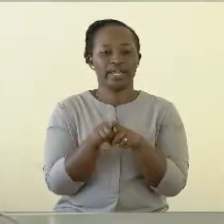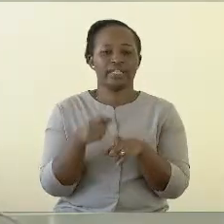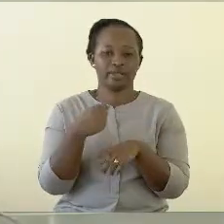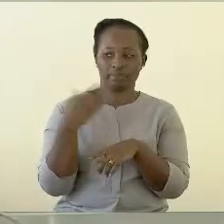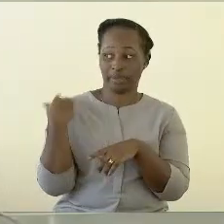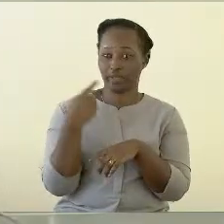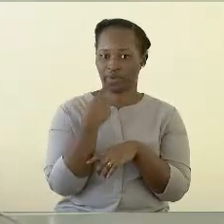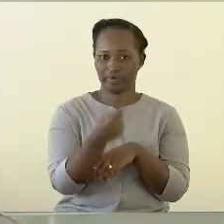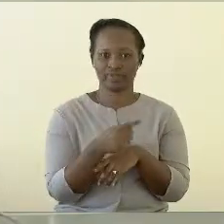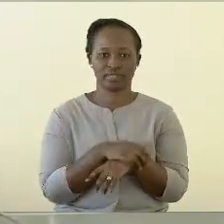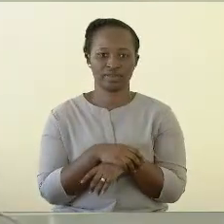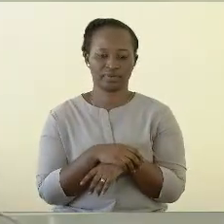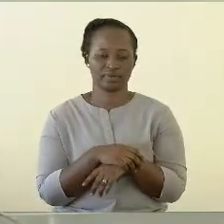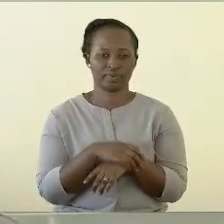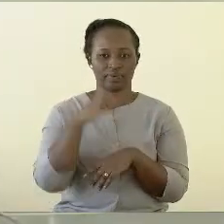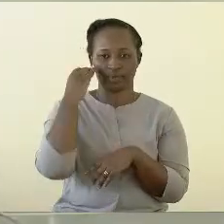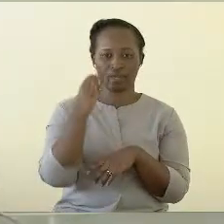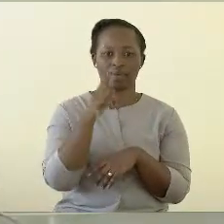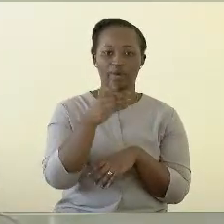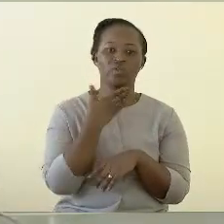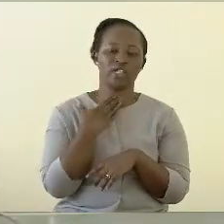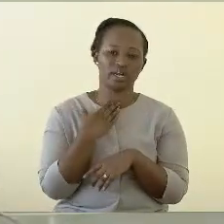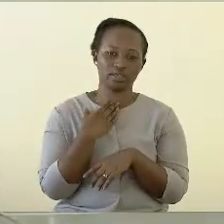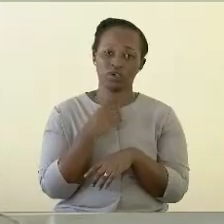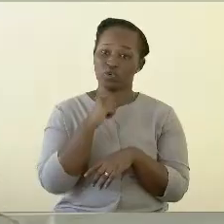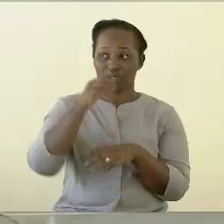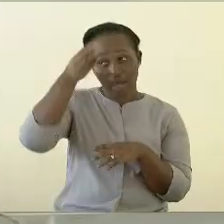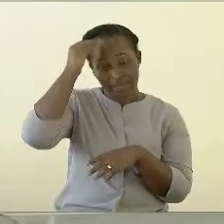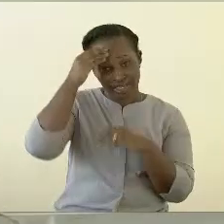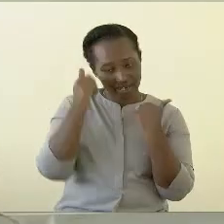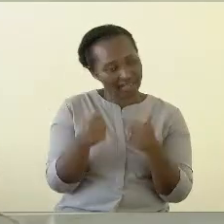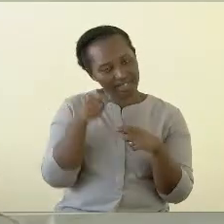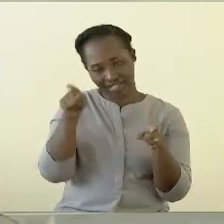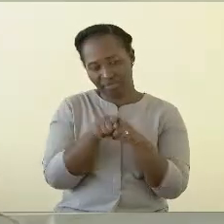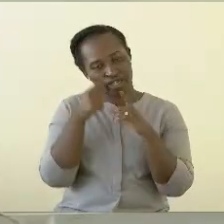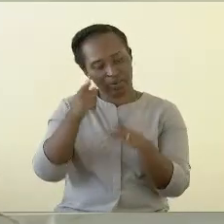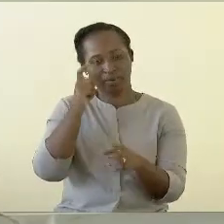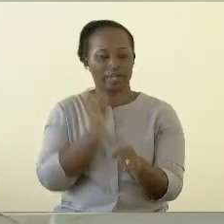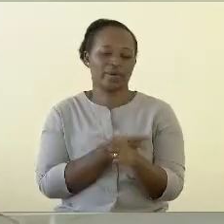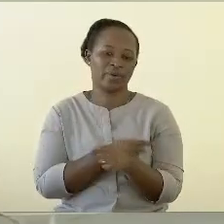lesson. And if you didn't catch that, then make sure you don't miss this.